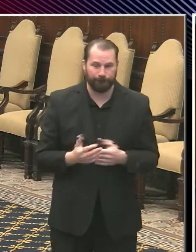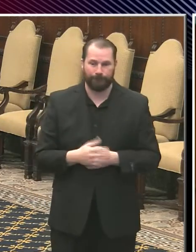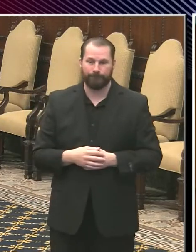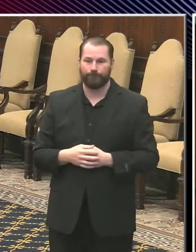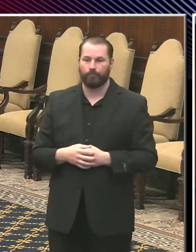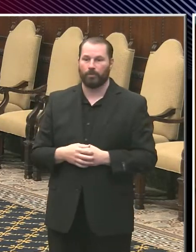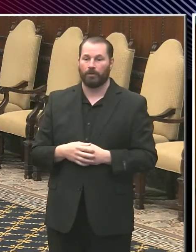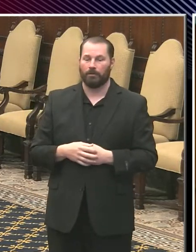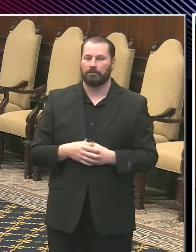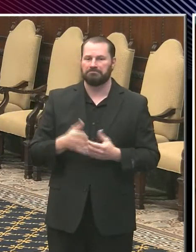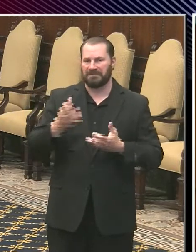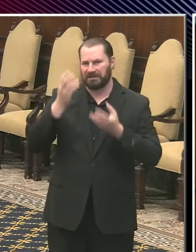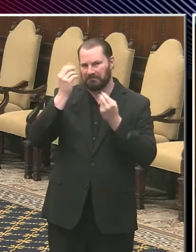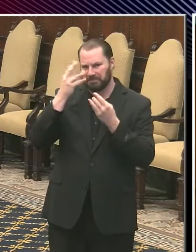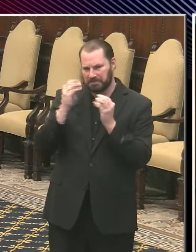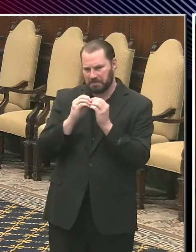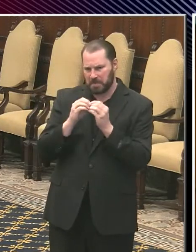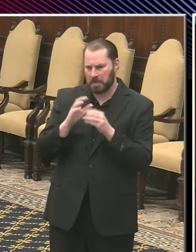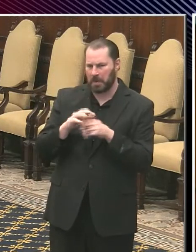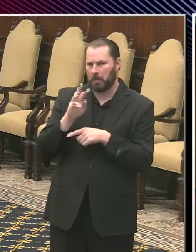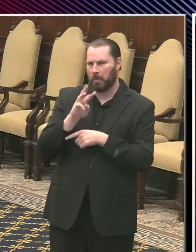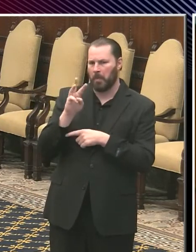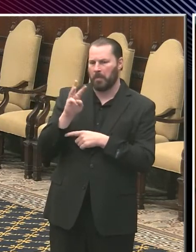www.phila.gov/COVID, or if you have medical questions,